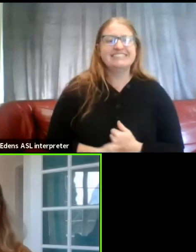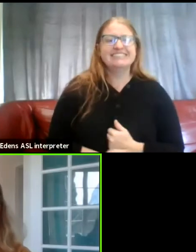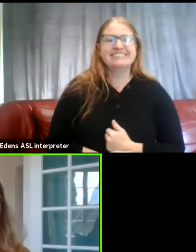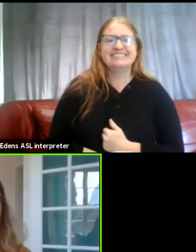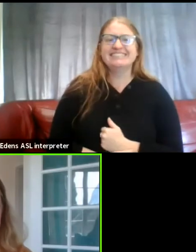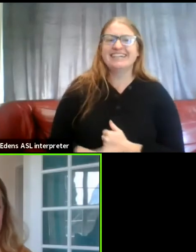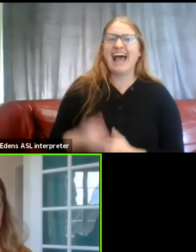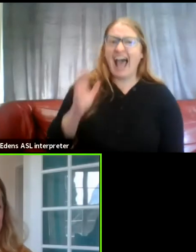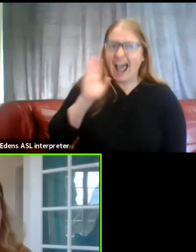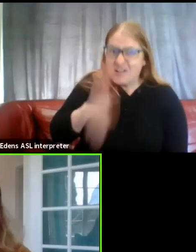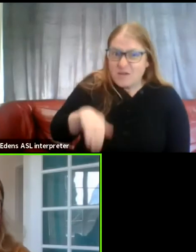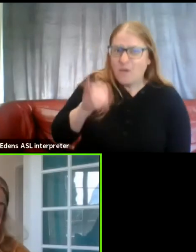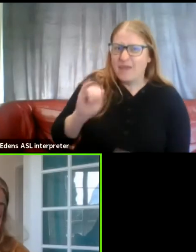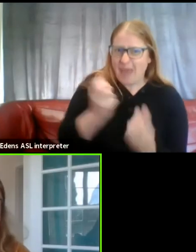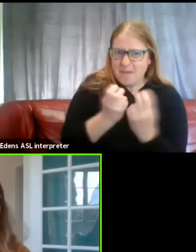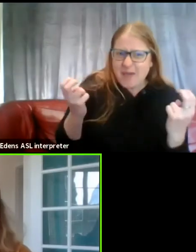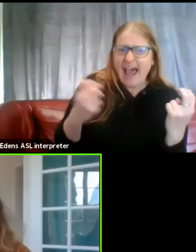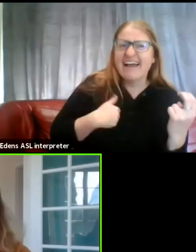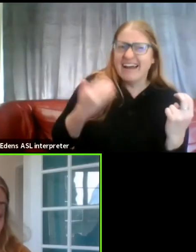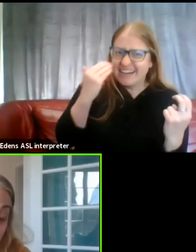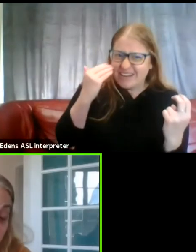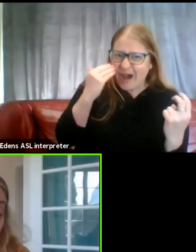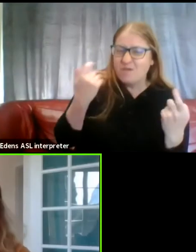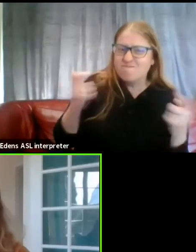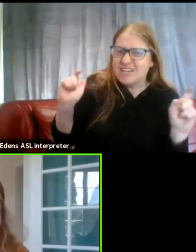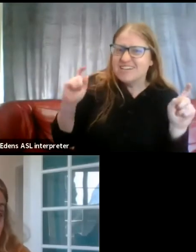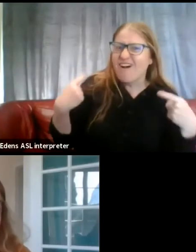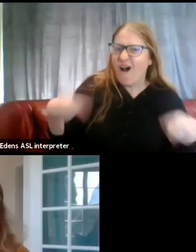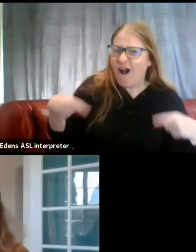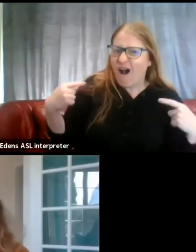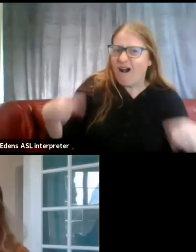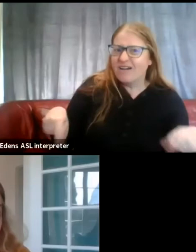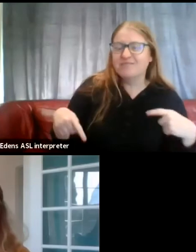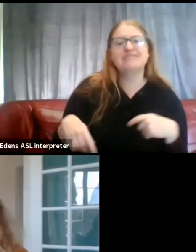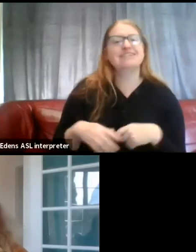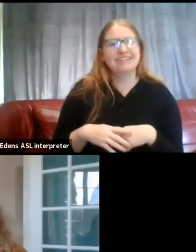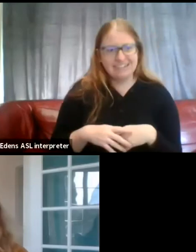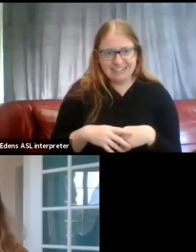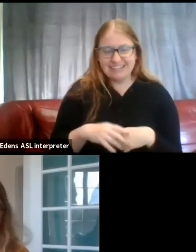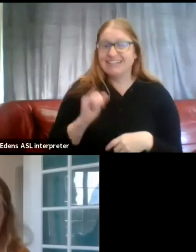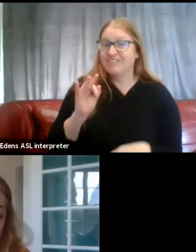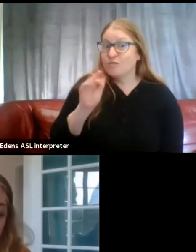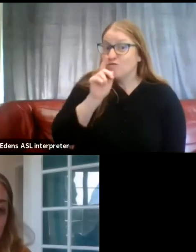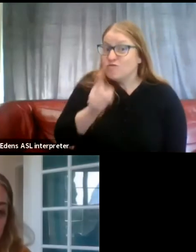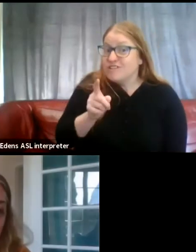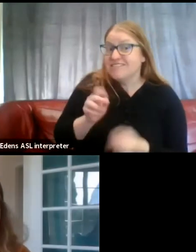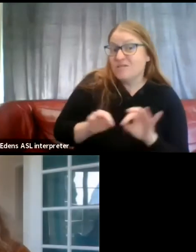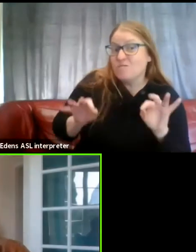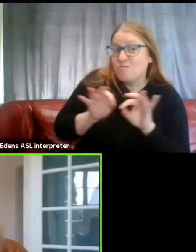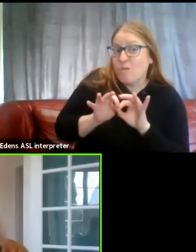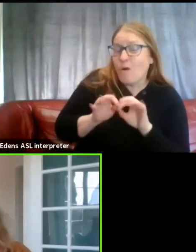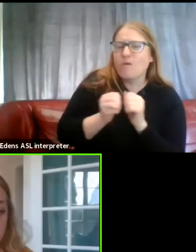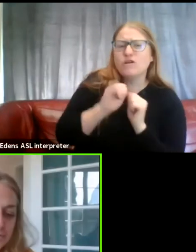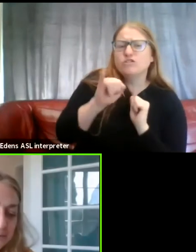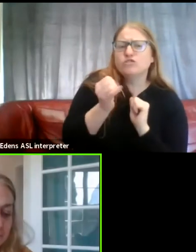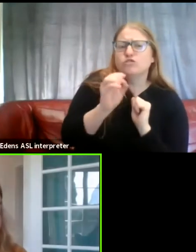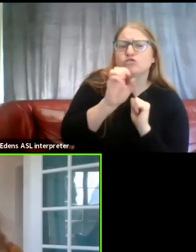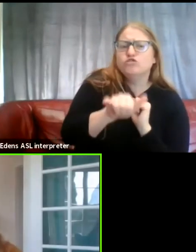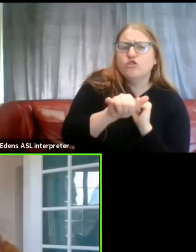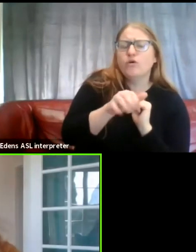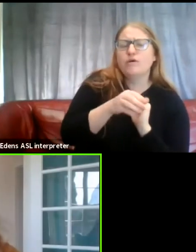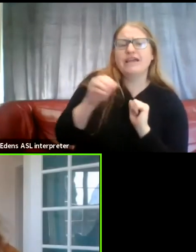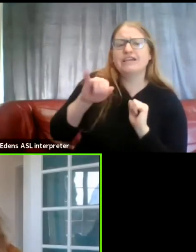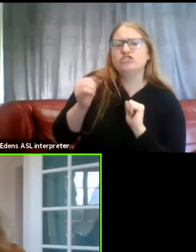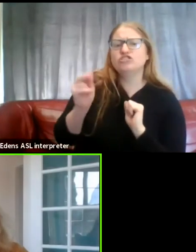that panel, and I know there was a big argument about whether it's possible or whether it's real or important between Joey and Jenji.